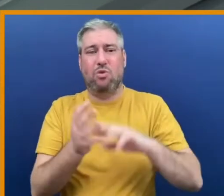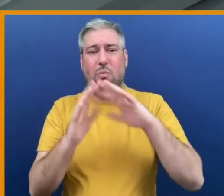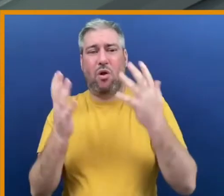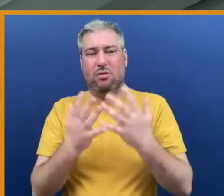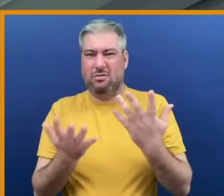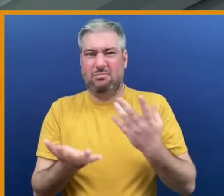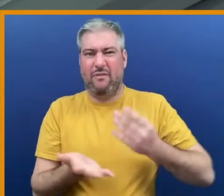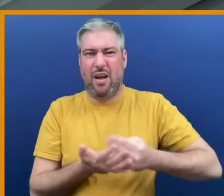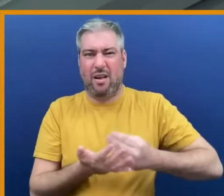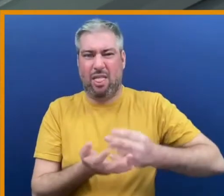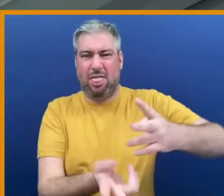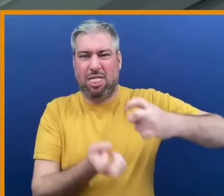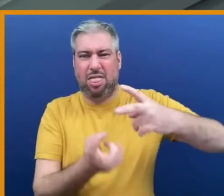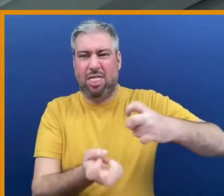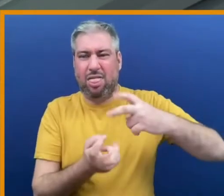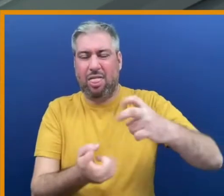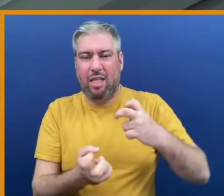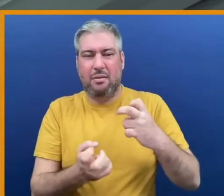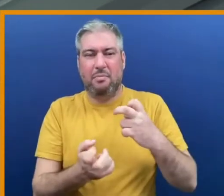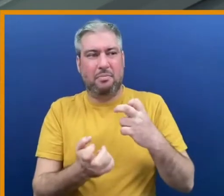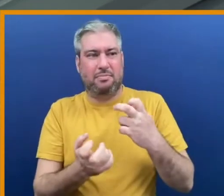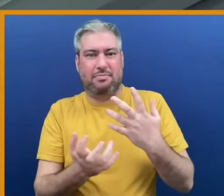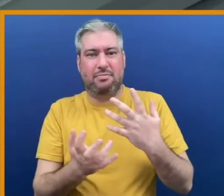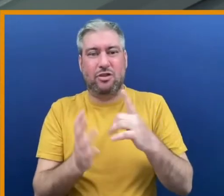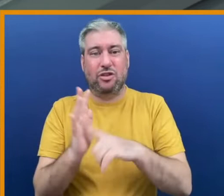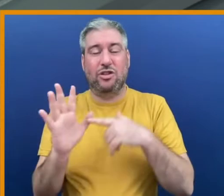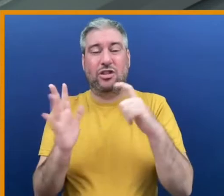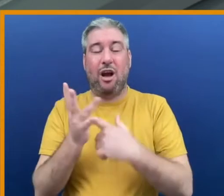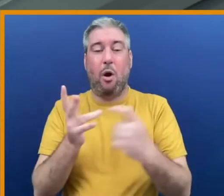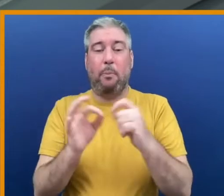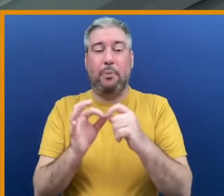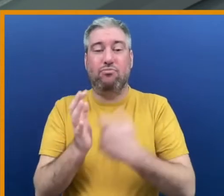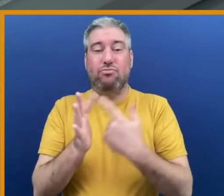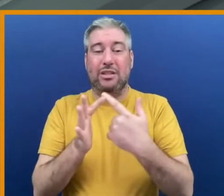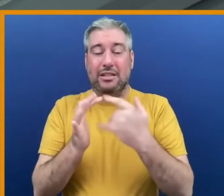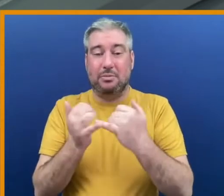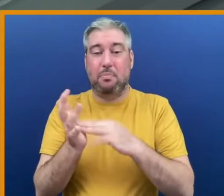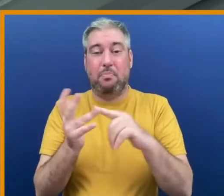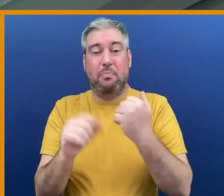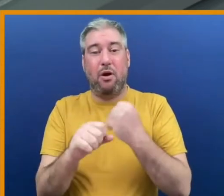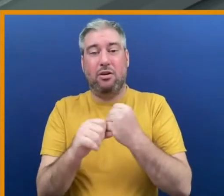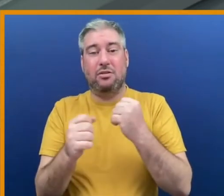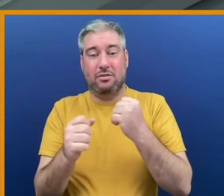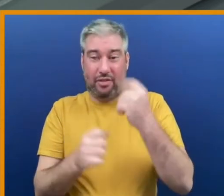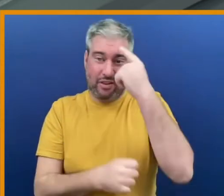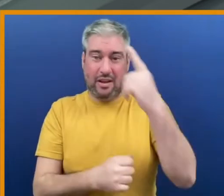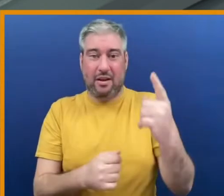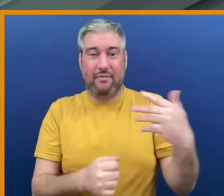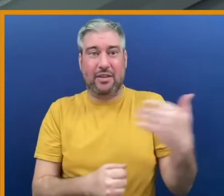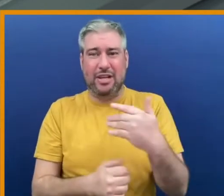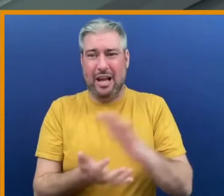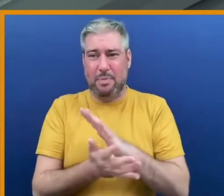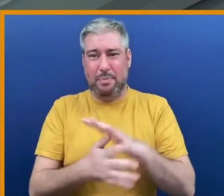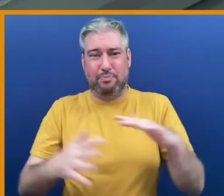British, we know that fish have no concept of borders or boundaries, and nor does any other part of nature. We would restore